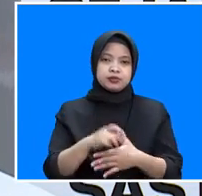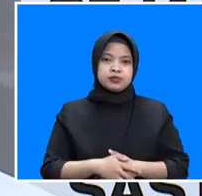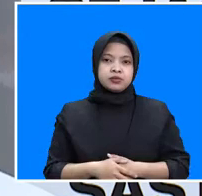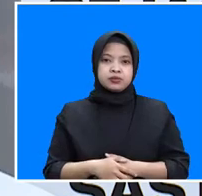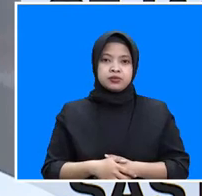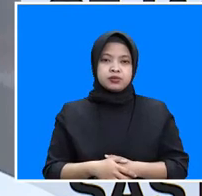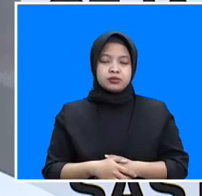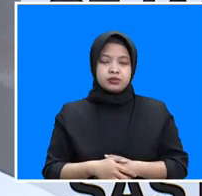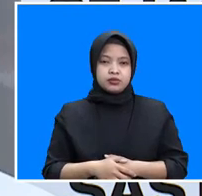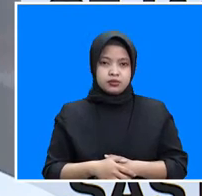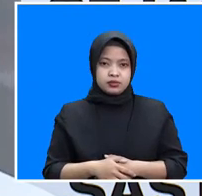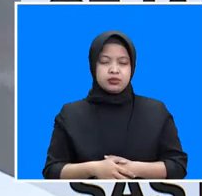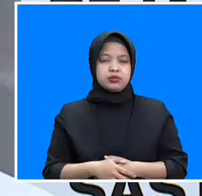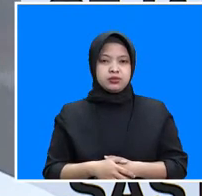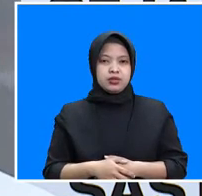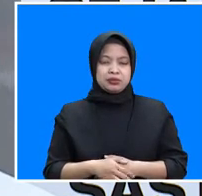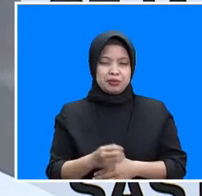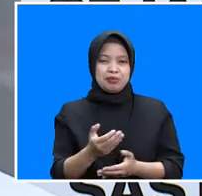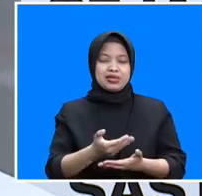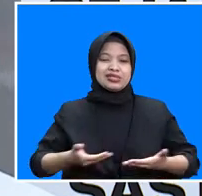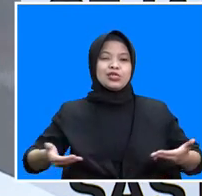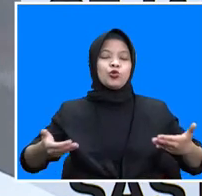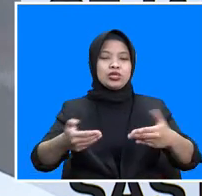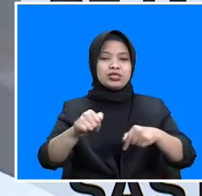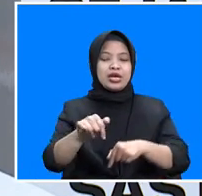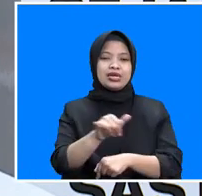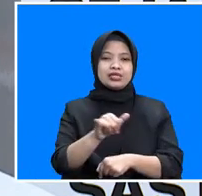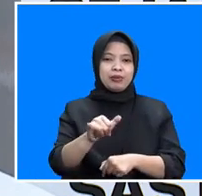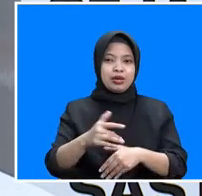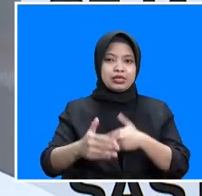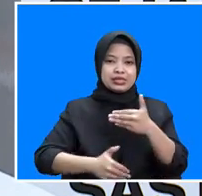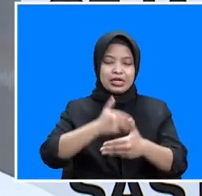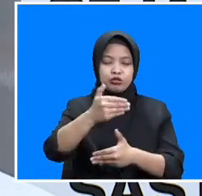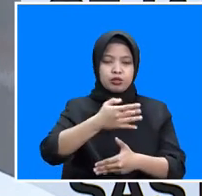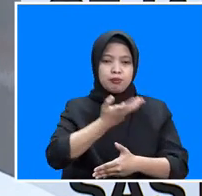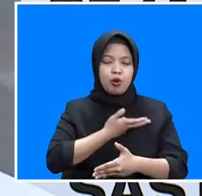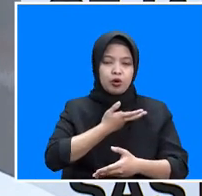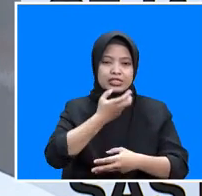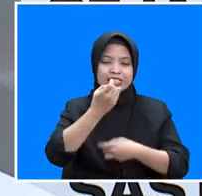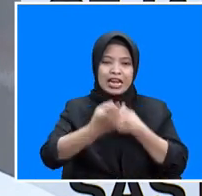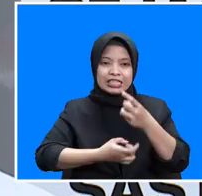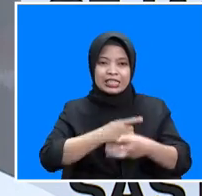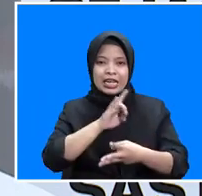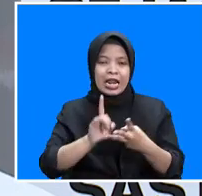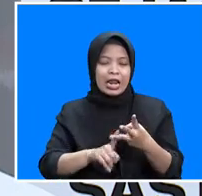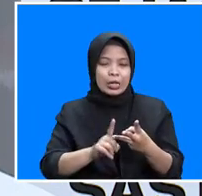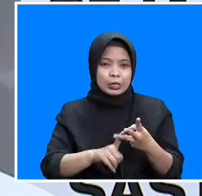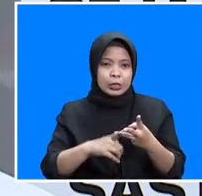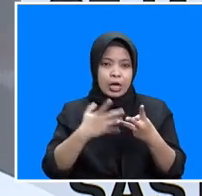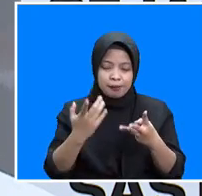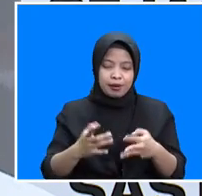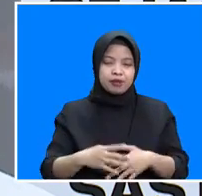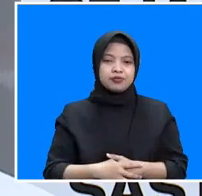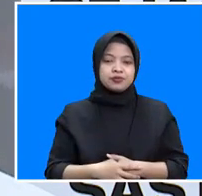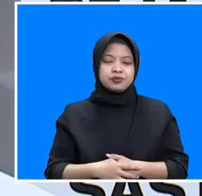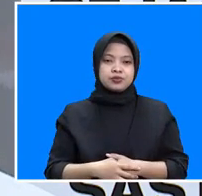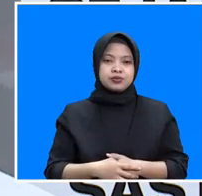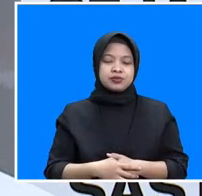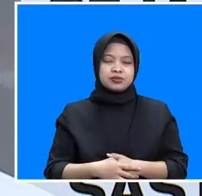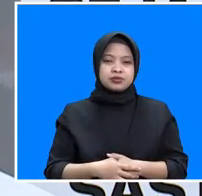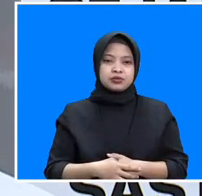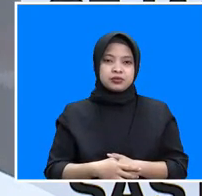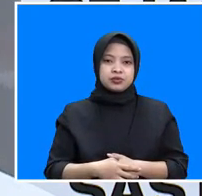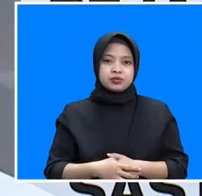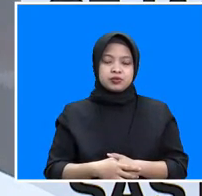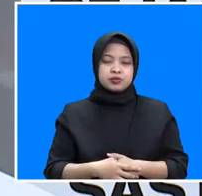And the other pillar I will mention of area of work that we really would, you know, we're doing, but we'd also really